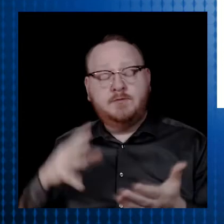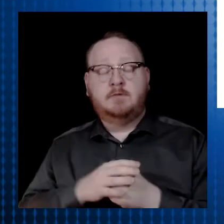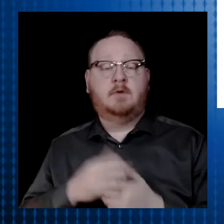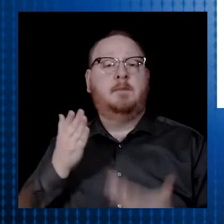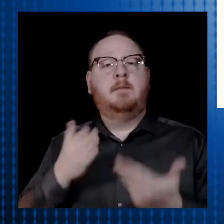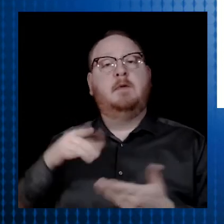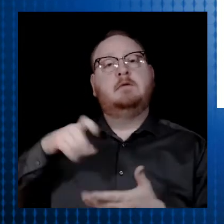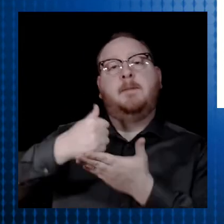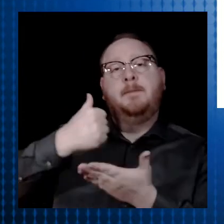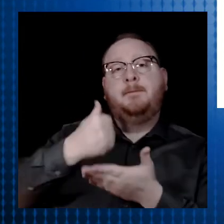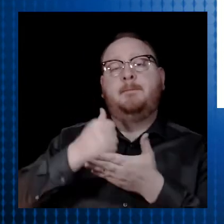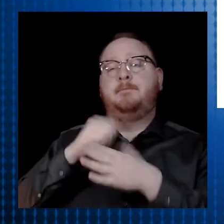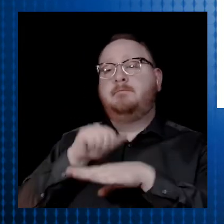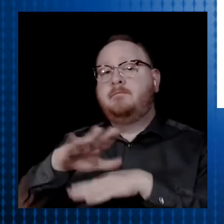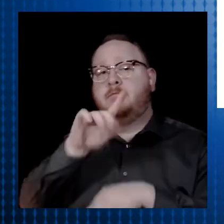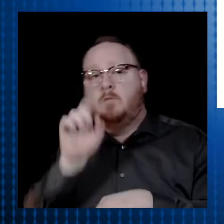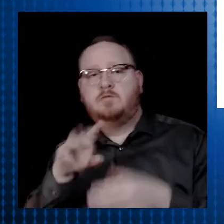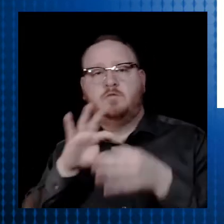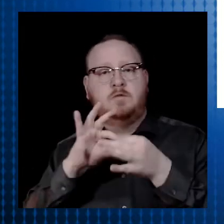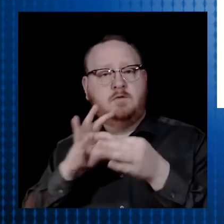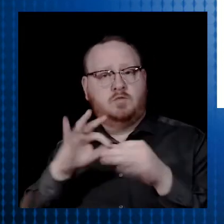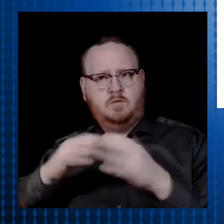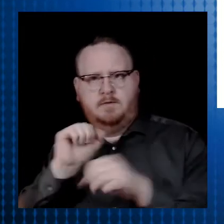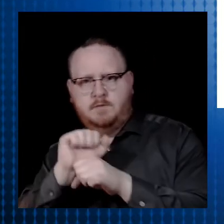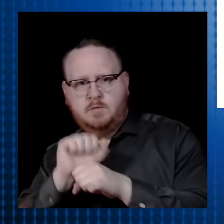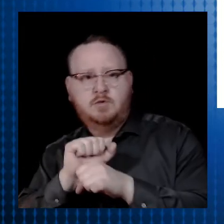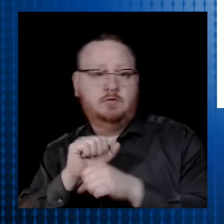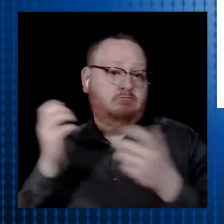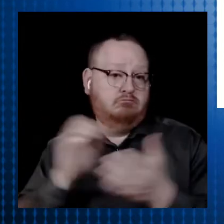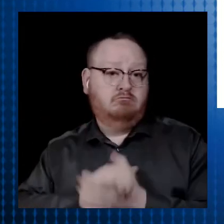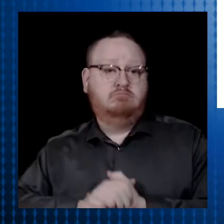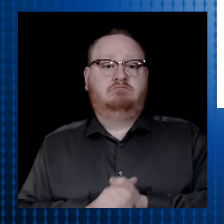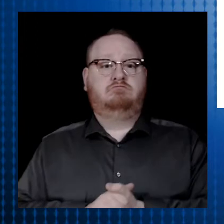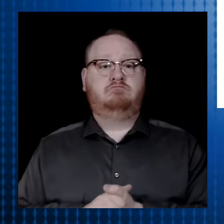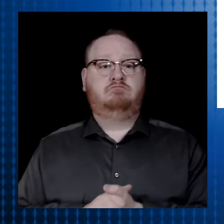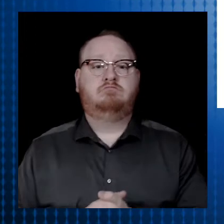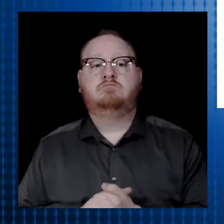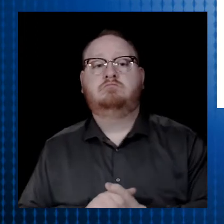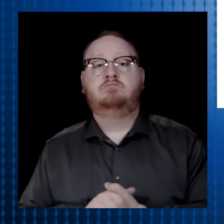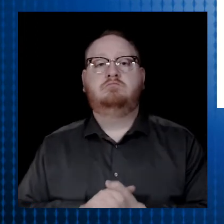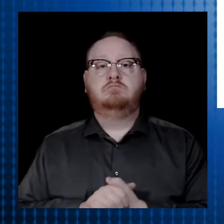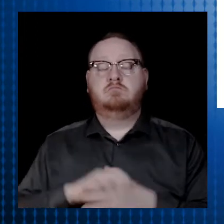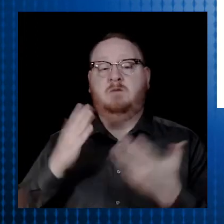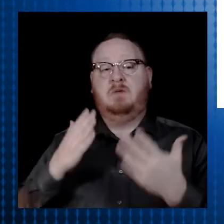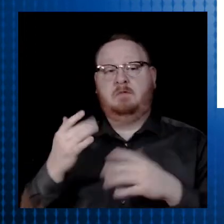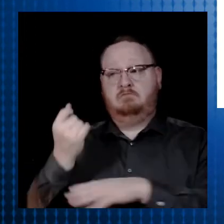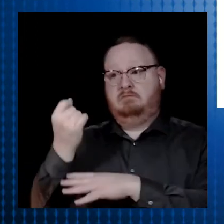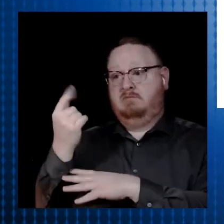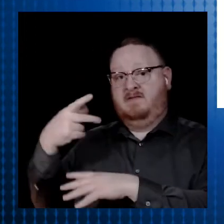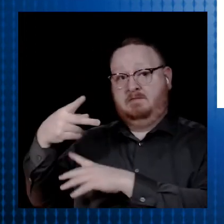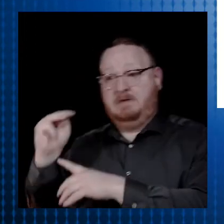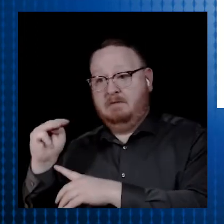specific questions about classwork on their way home from work. At 11 p.m. or 7 a.m., she made